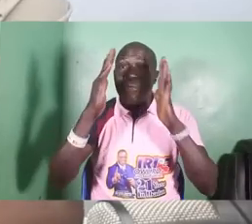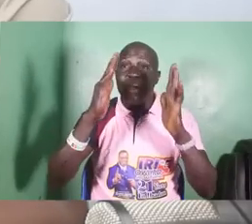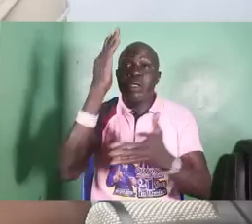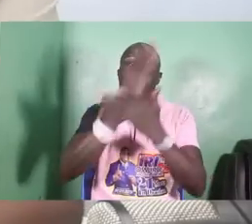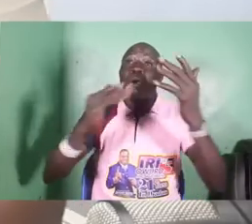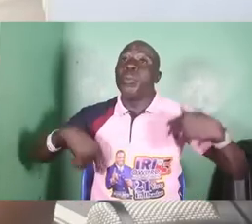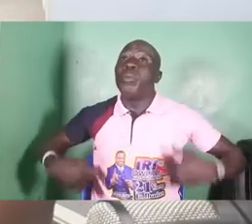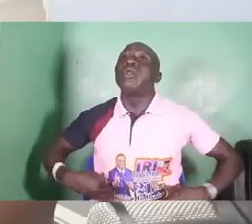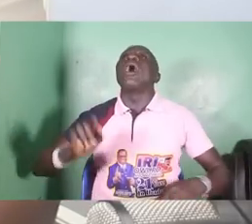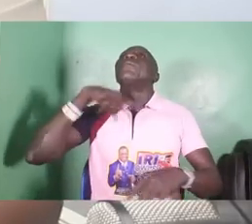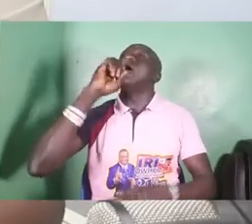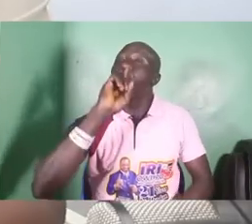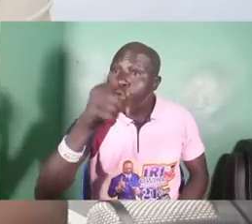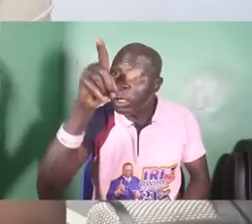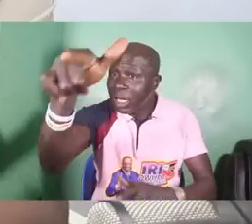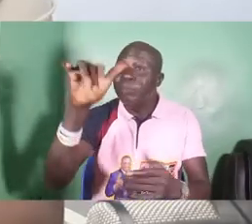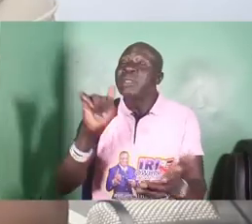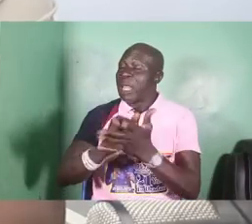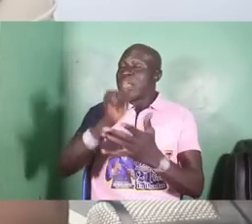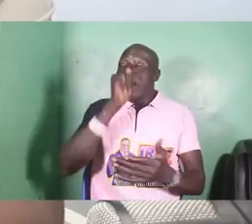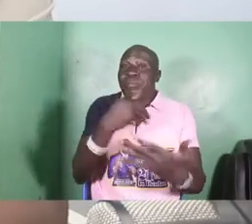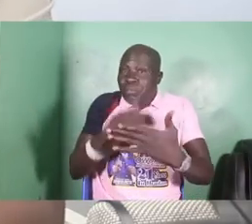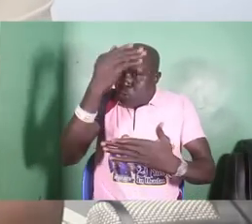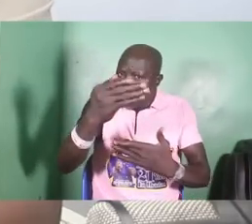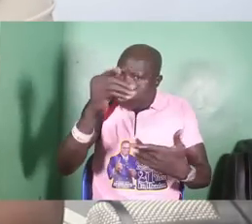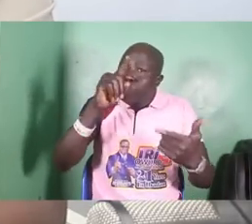come. I am blessed to